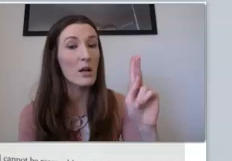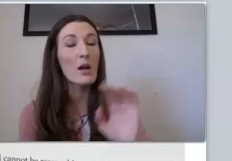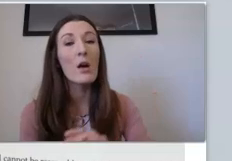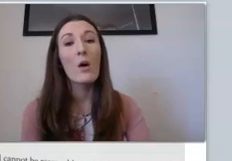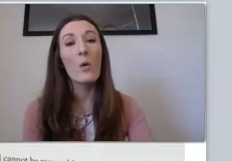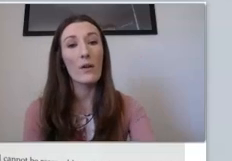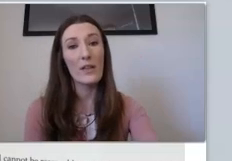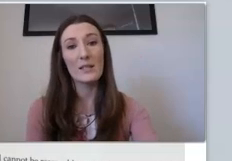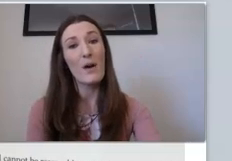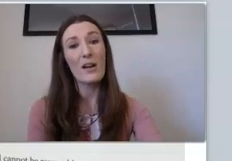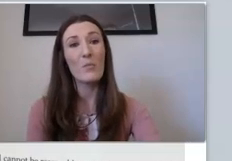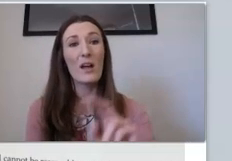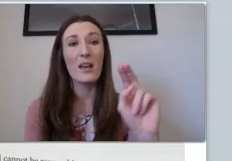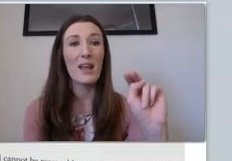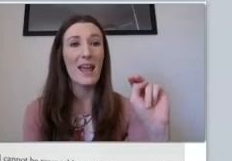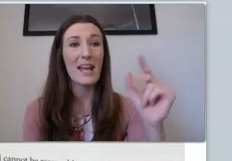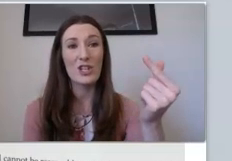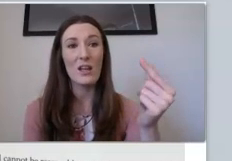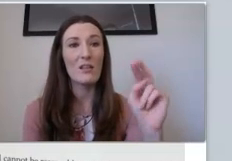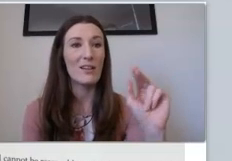junk. Or this bottom one,